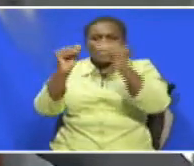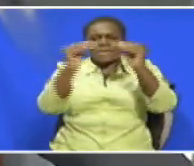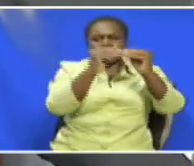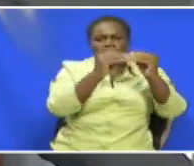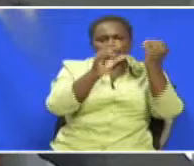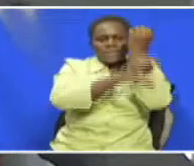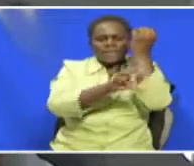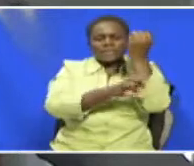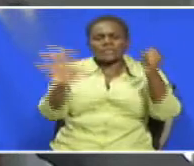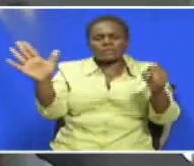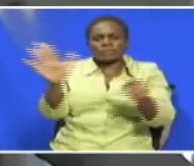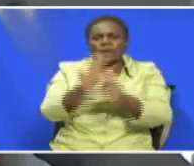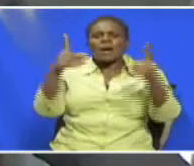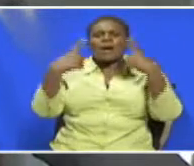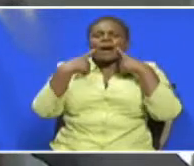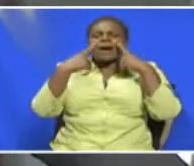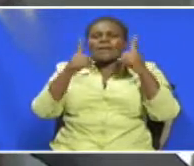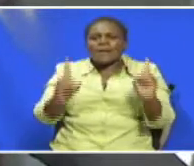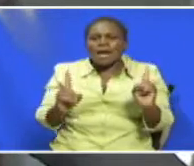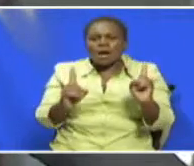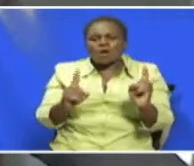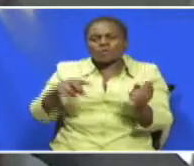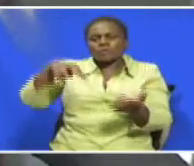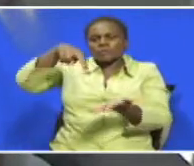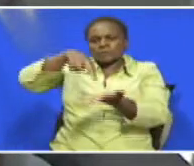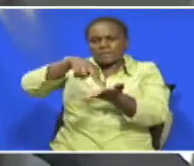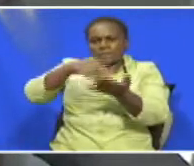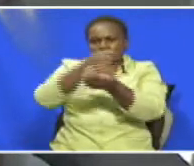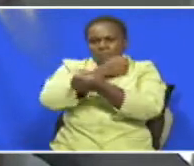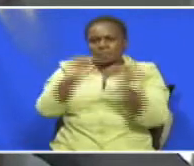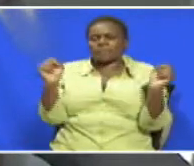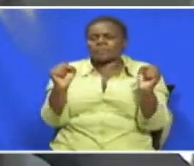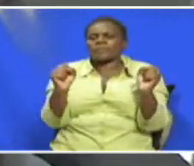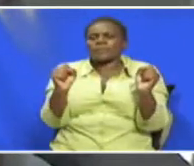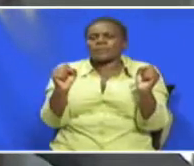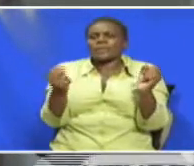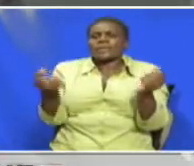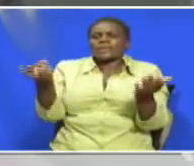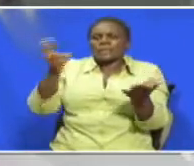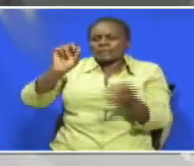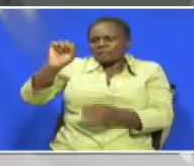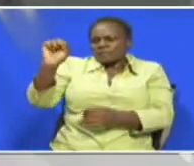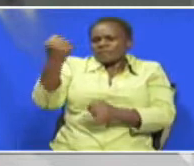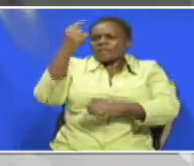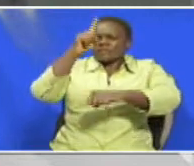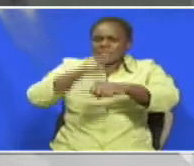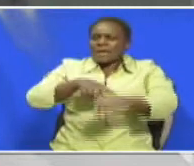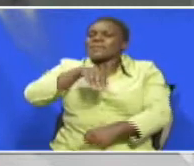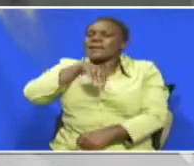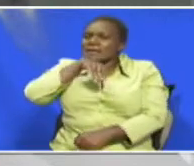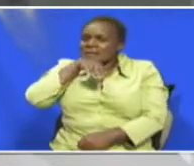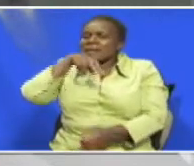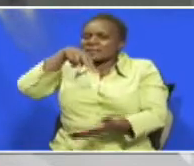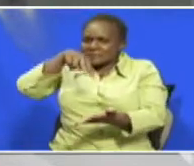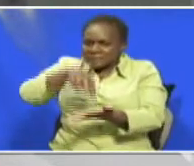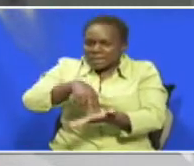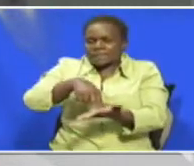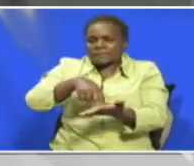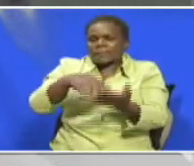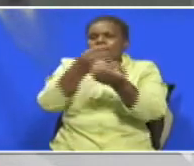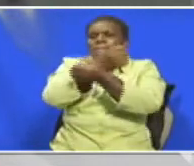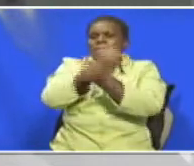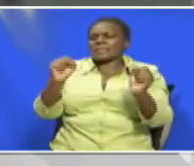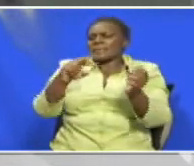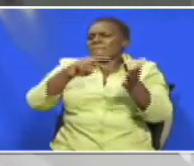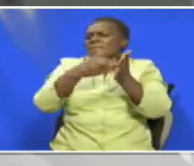the country as he declares his 2022 presidential bid. This will be the record fifth time Odinga will be aiming at the political jackpot.